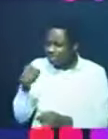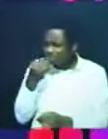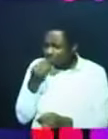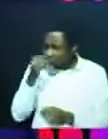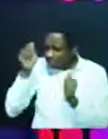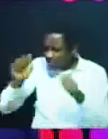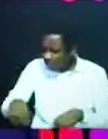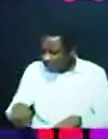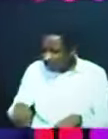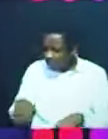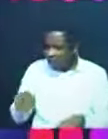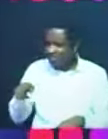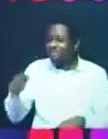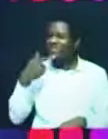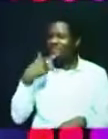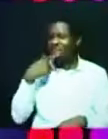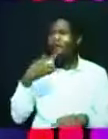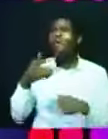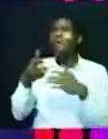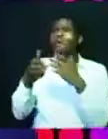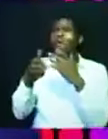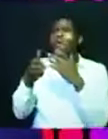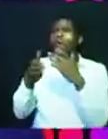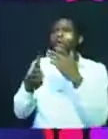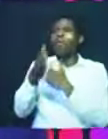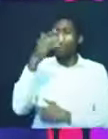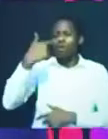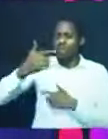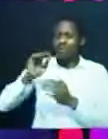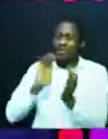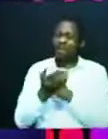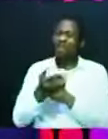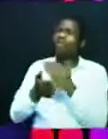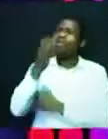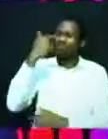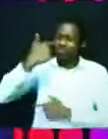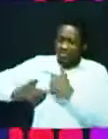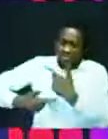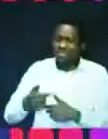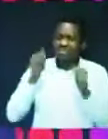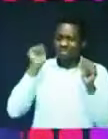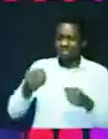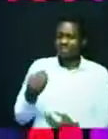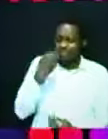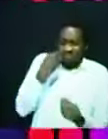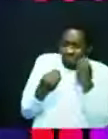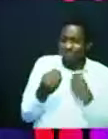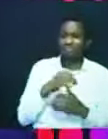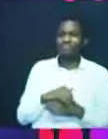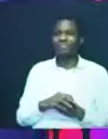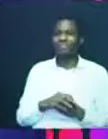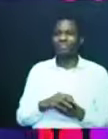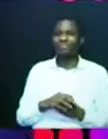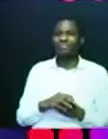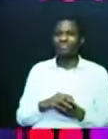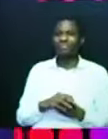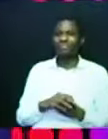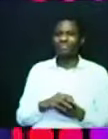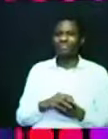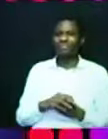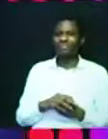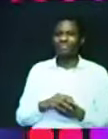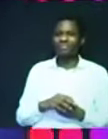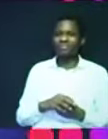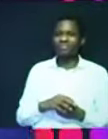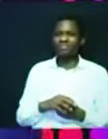By the grace of God, I can consume it. I said, "Brother, if you start filling your tummy with this boss, the stomach will be